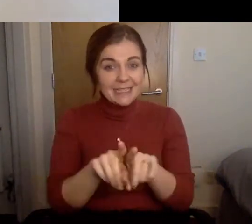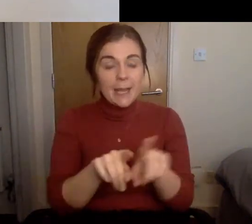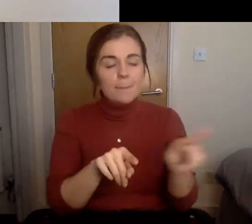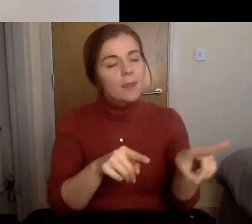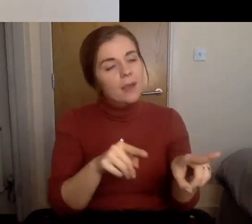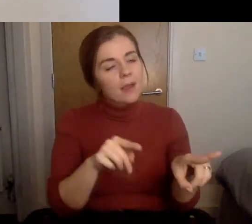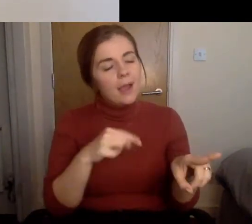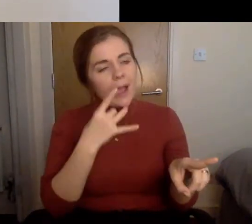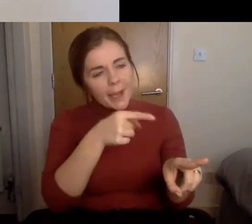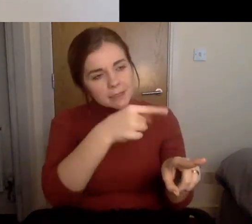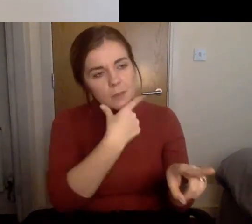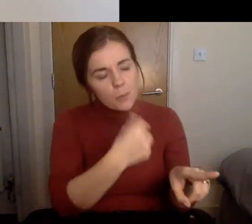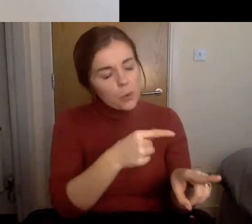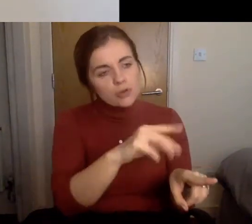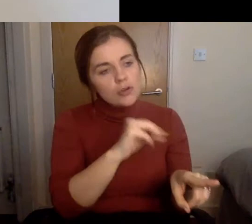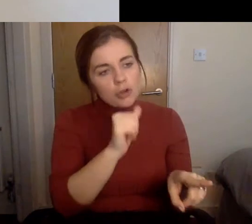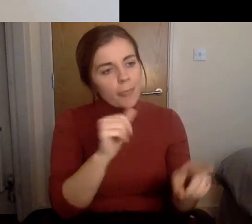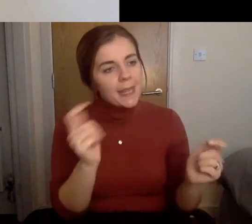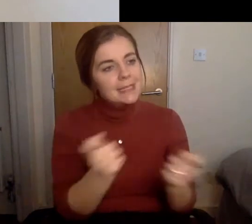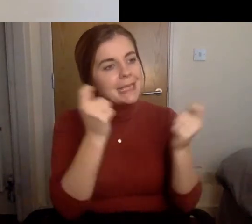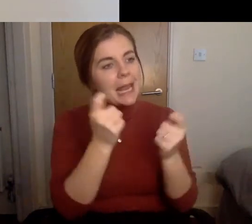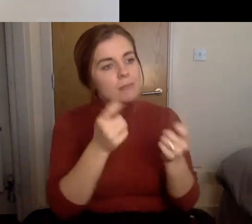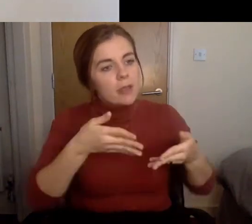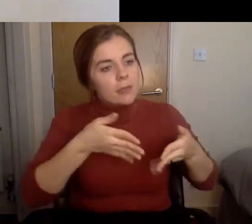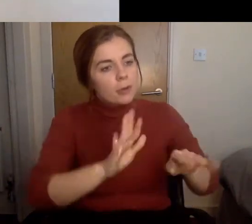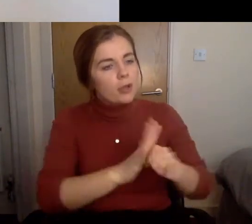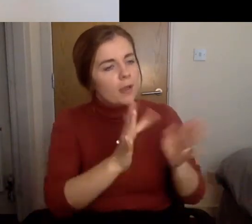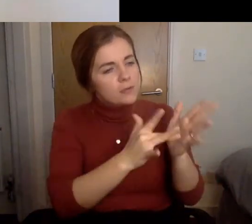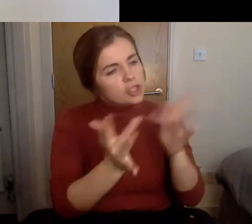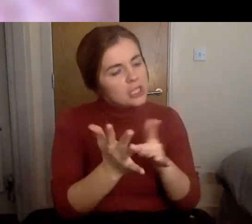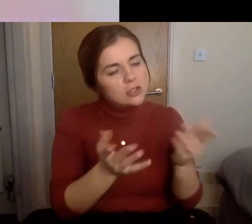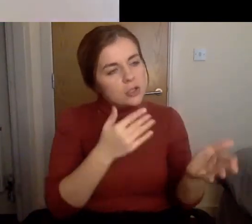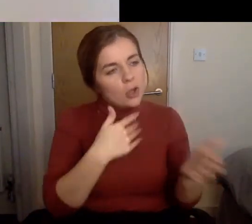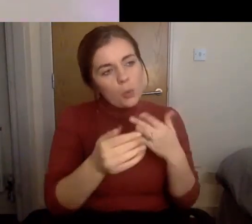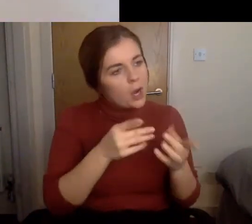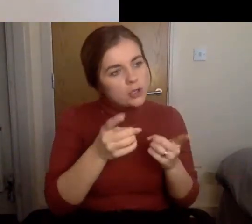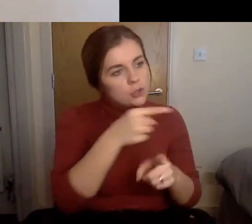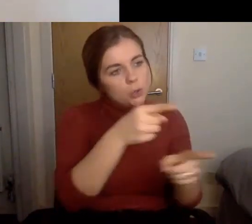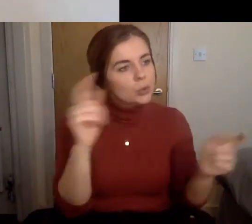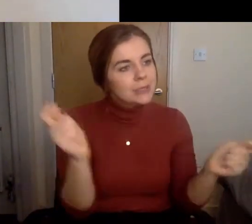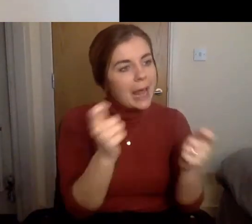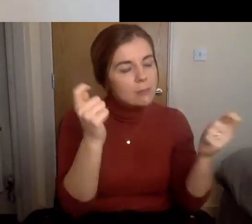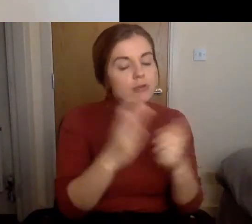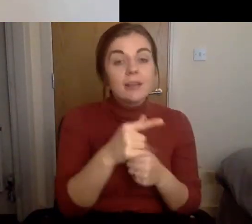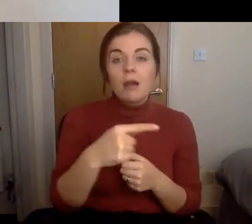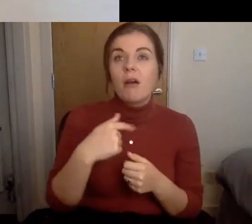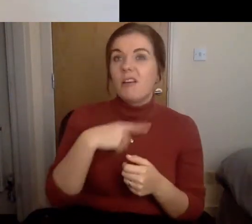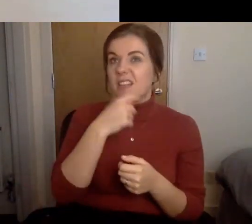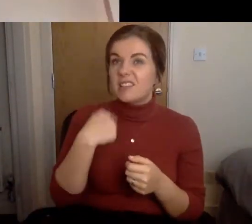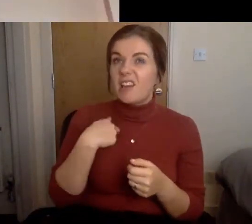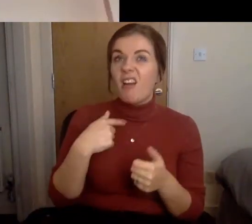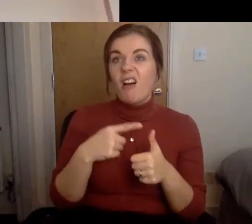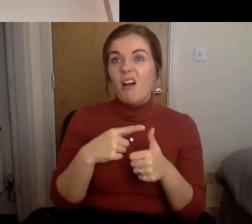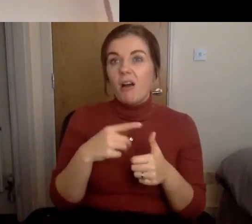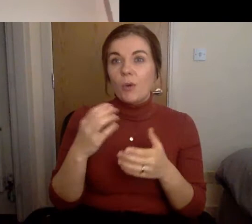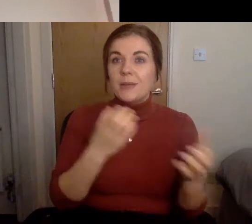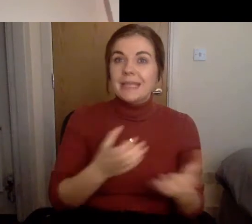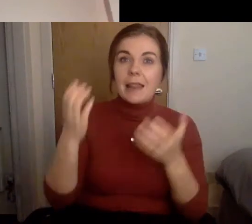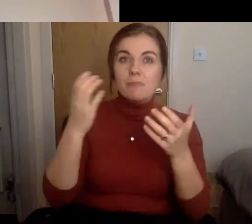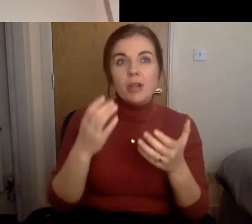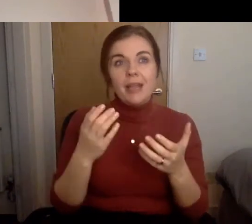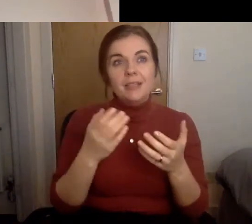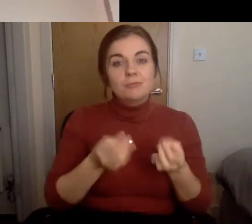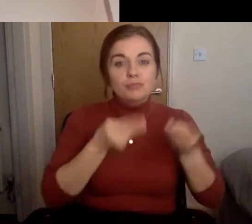So how is it a celebration? And it's, all the usual presents and, everything else. Time